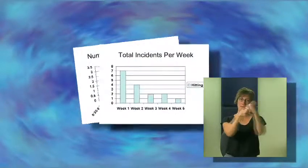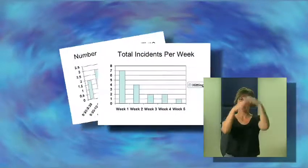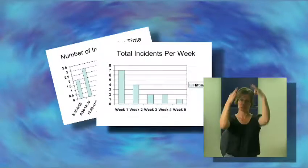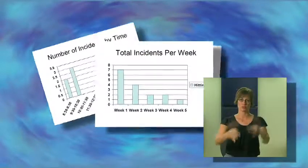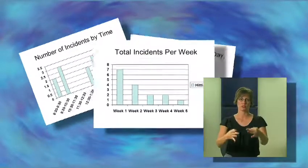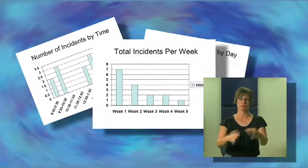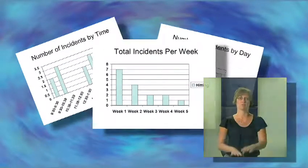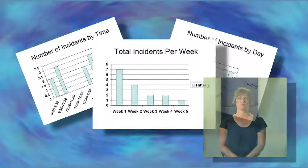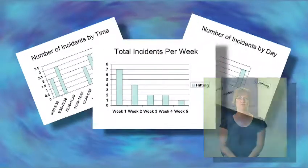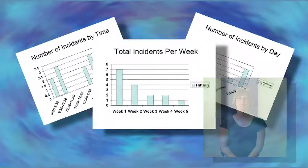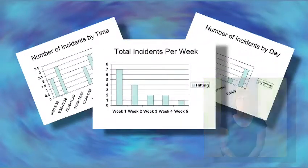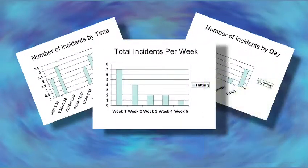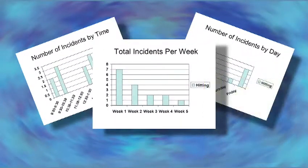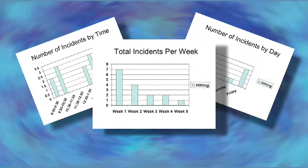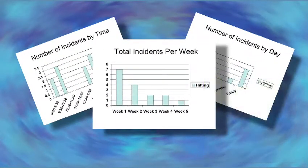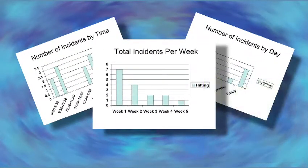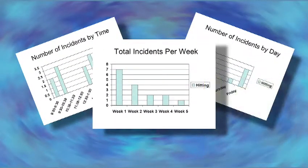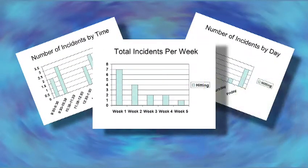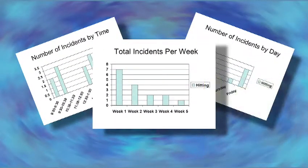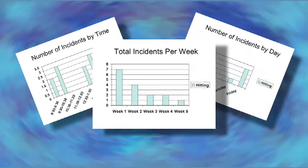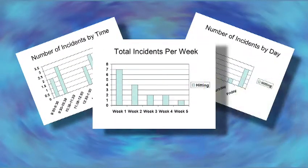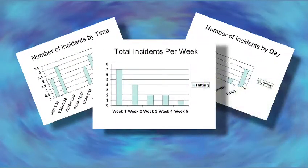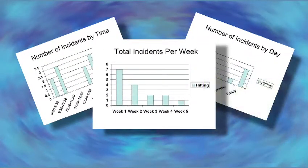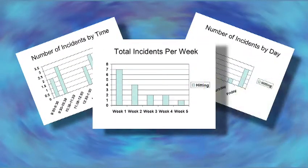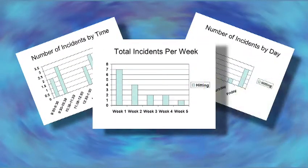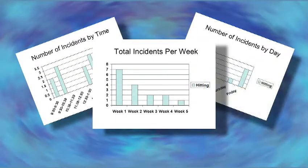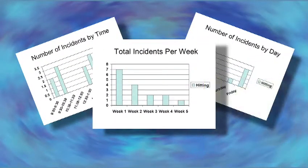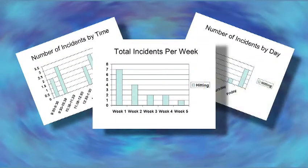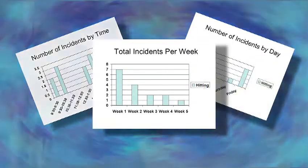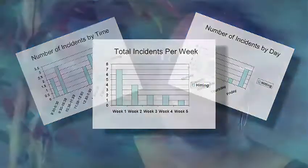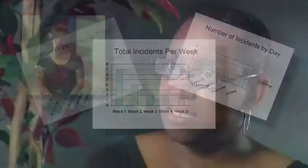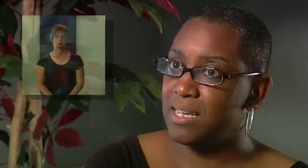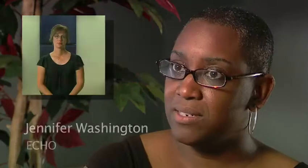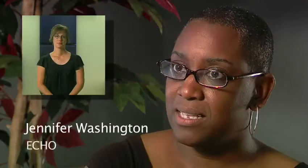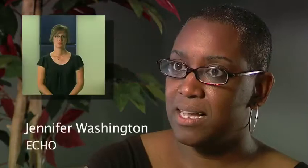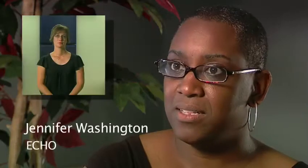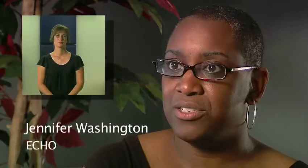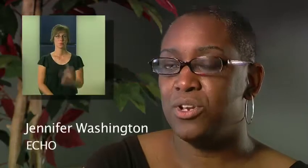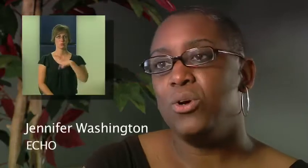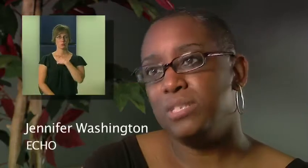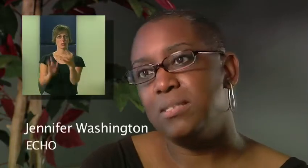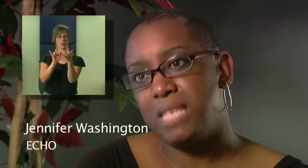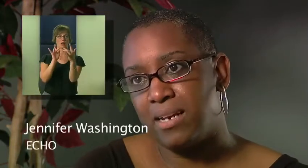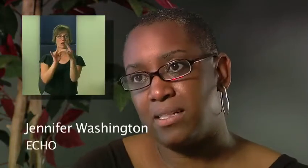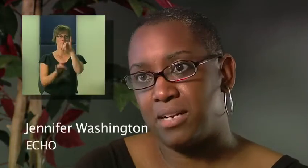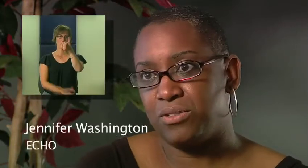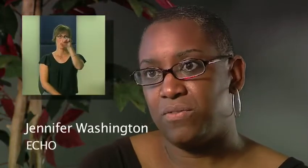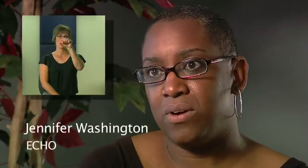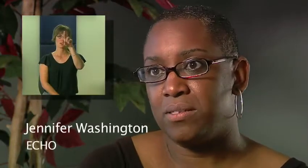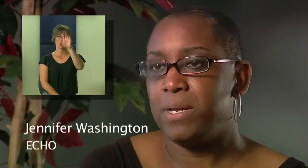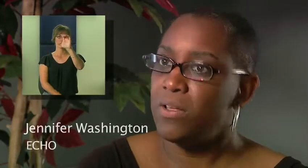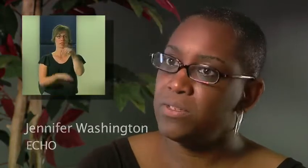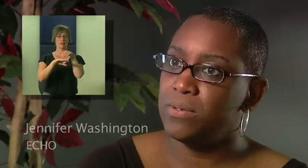graphs and charts which can be used for database decision-making. We contacted ISRC. They sent out a psychologist who did some data